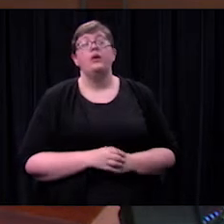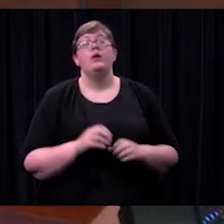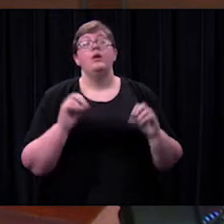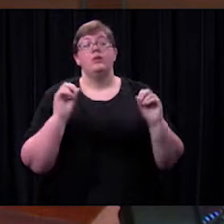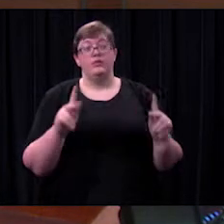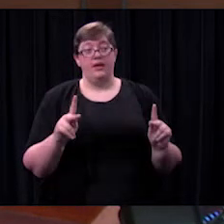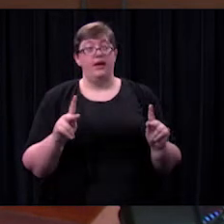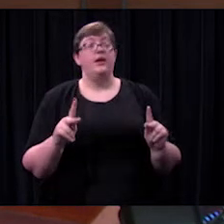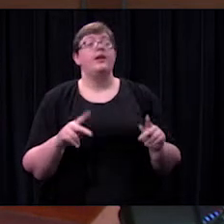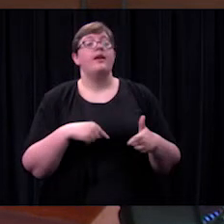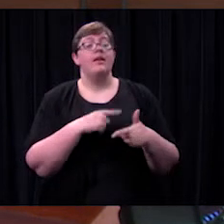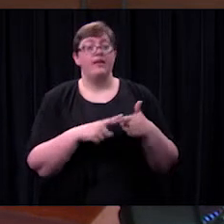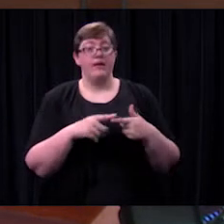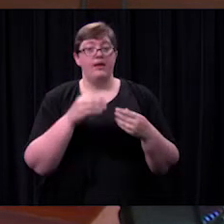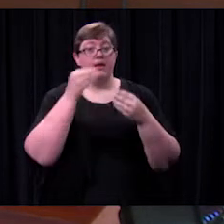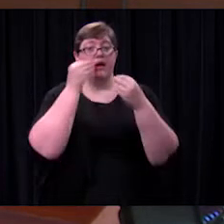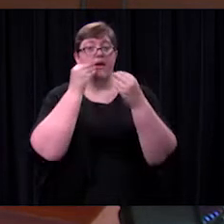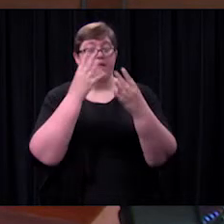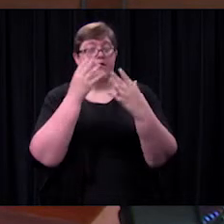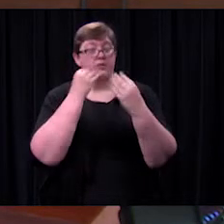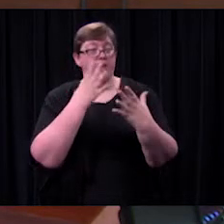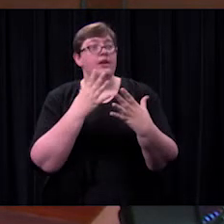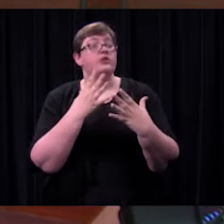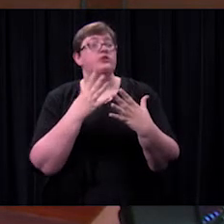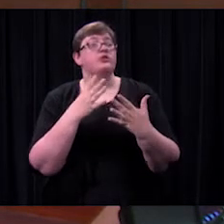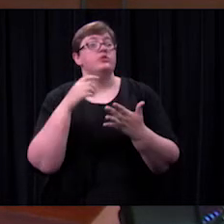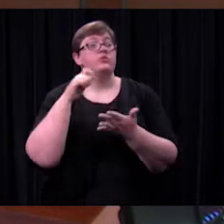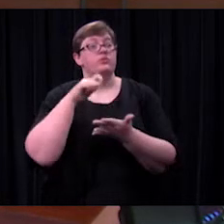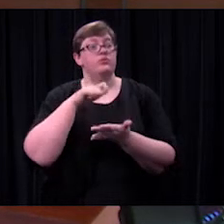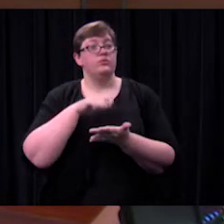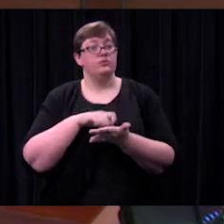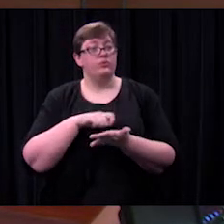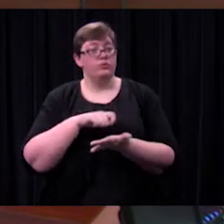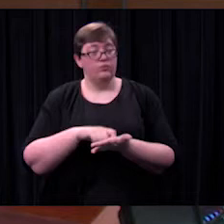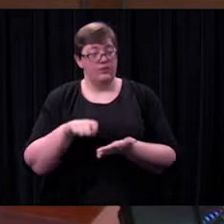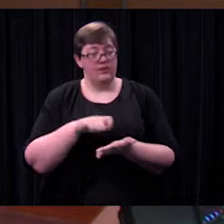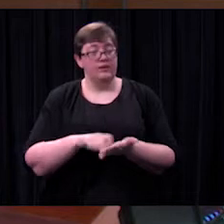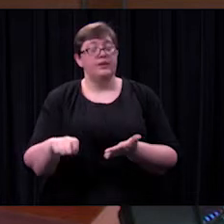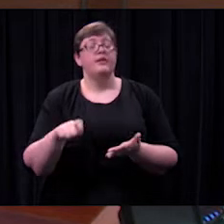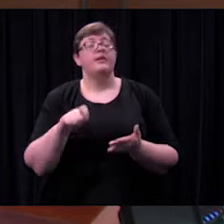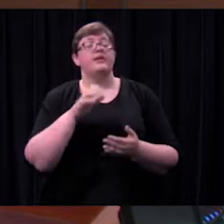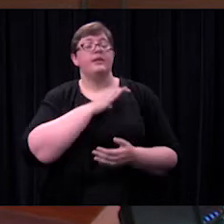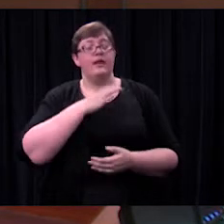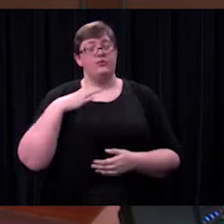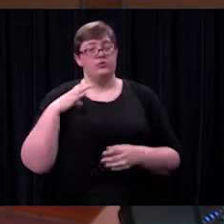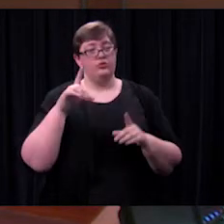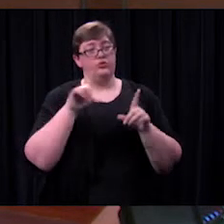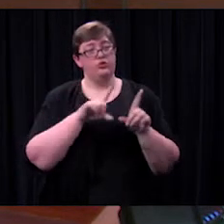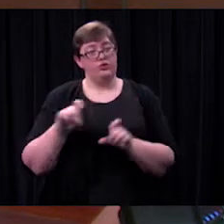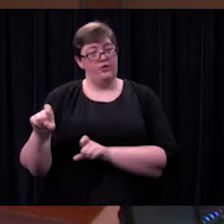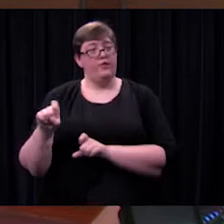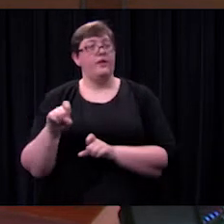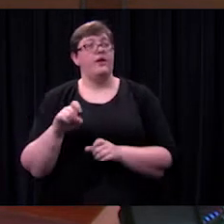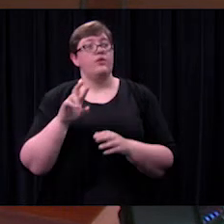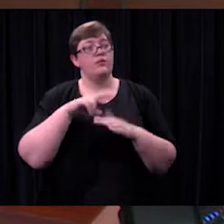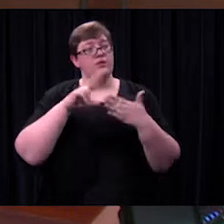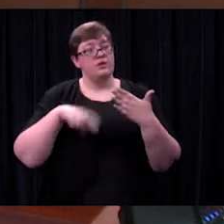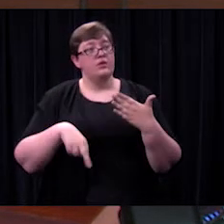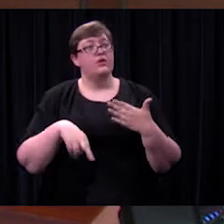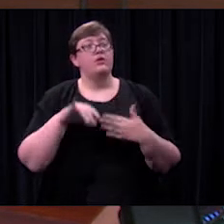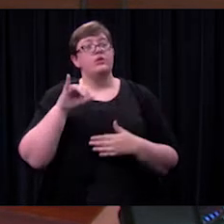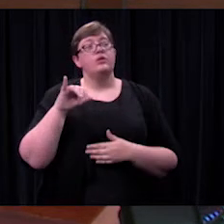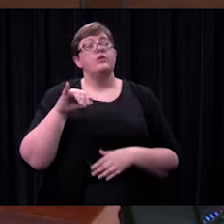have our information written, site council survey results, and June Head Start Director